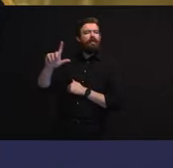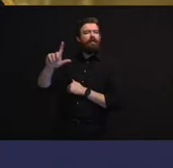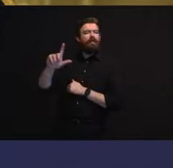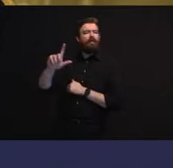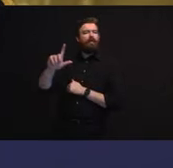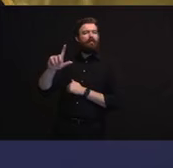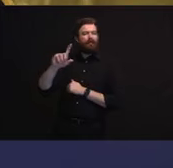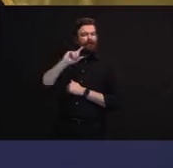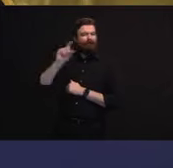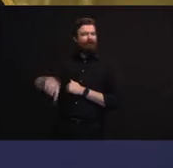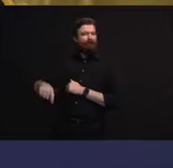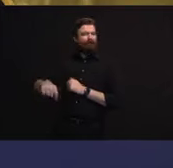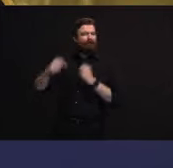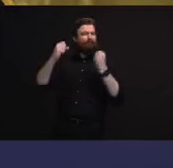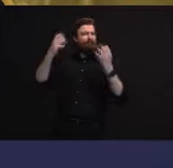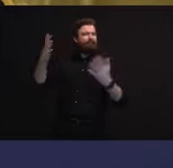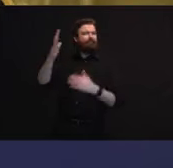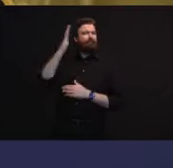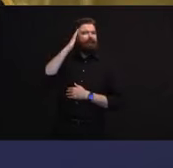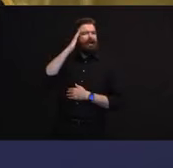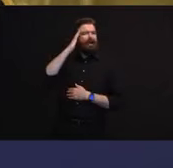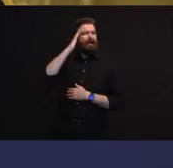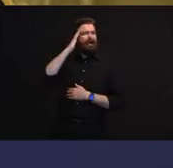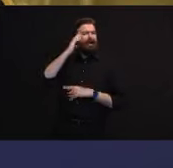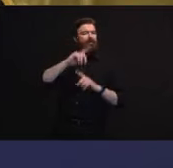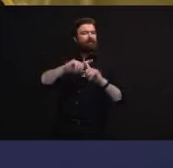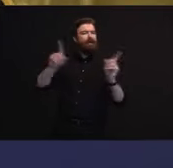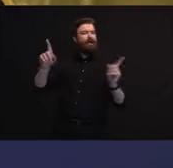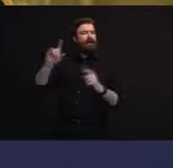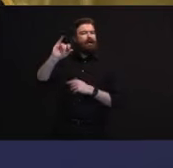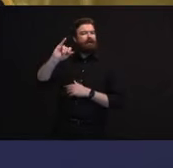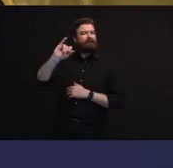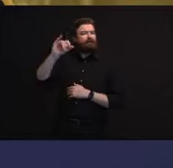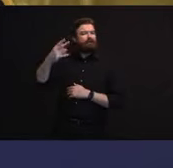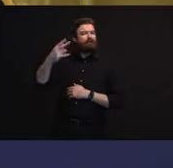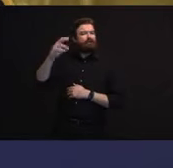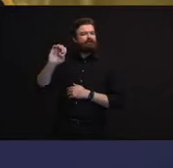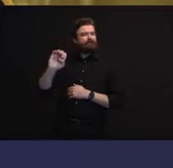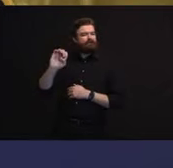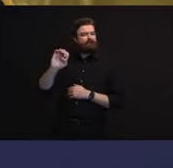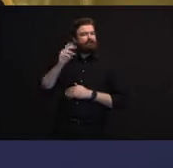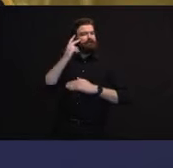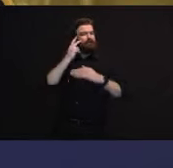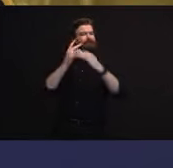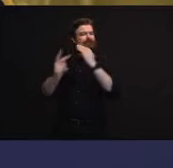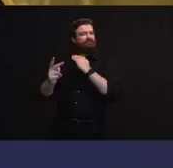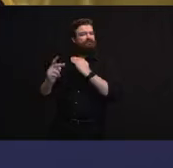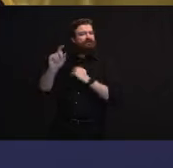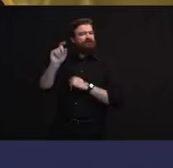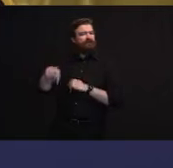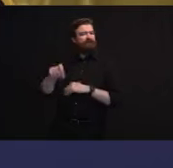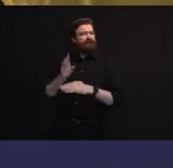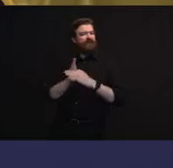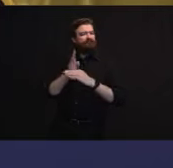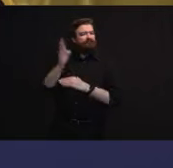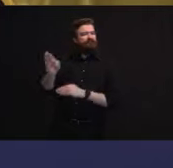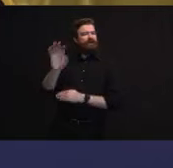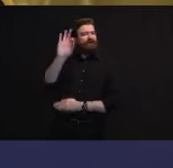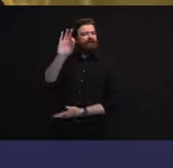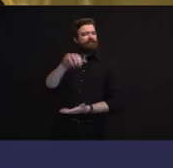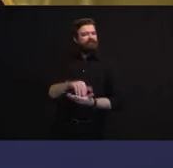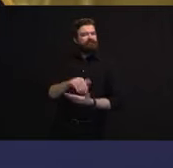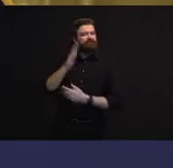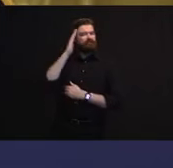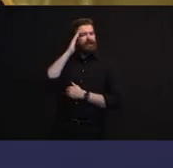9,500 beds are needed about the same time. Is your administration's prediction too optimistic? Regarding outbreaks among healthcare workers, Hackensack